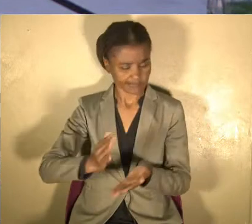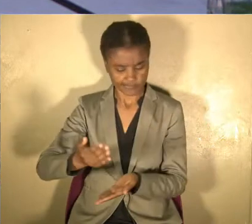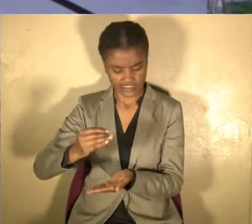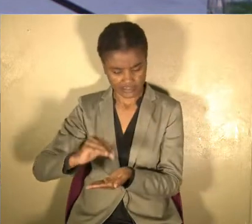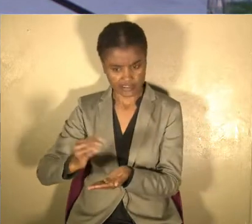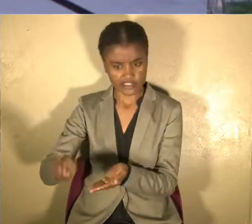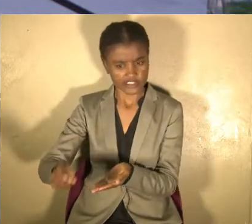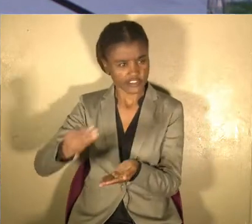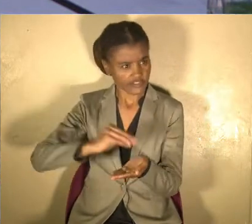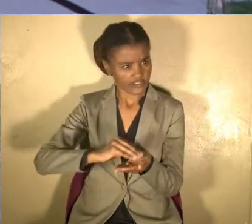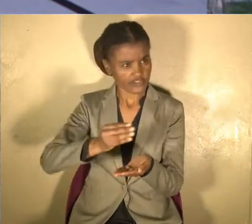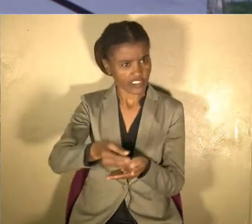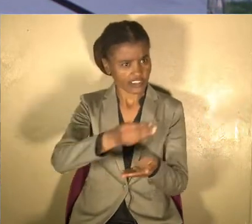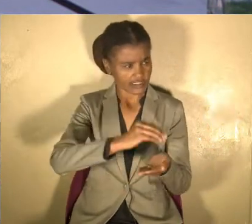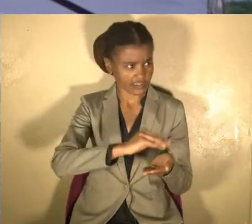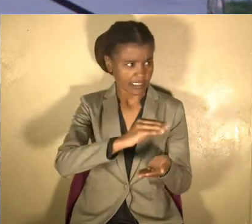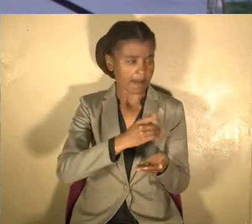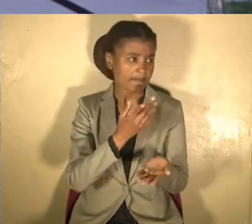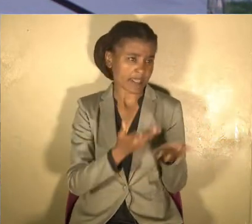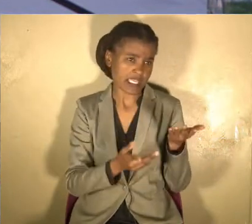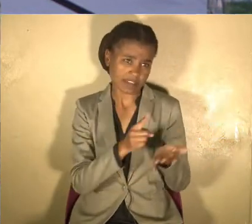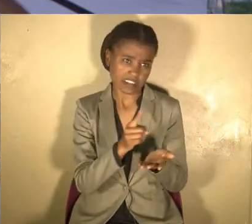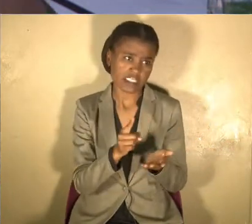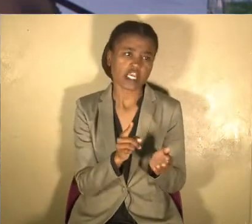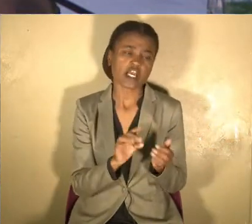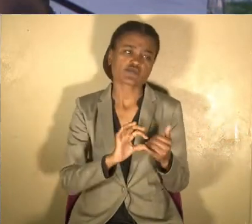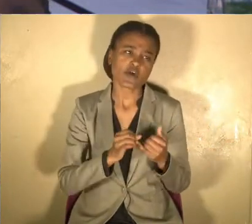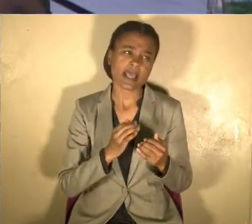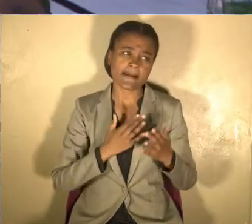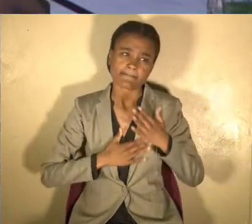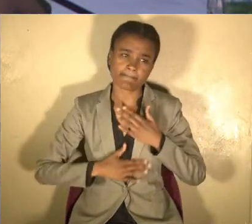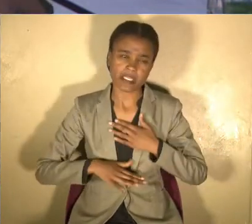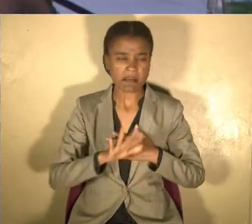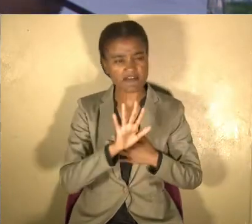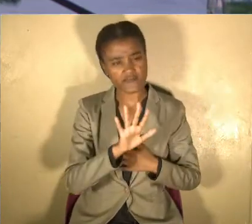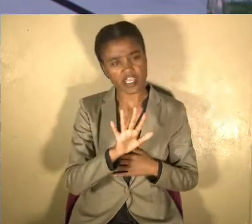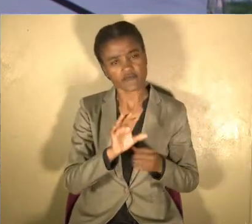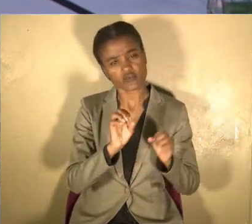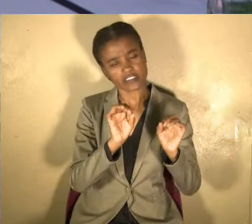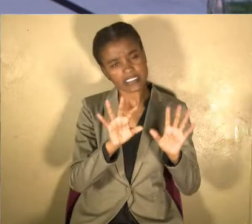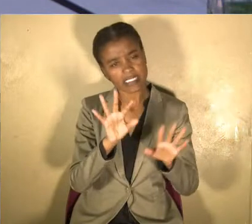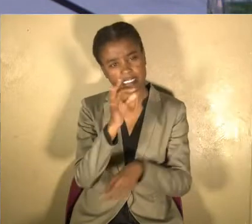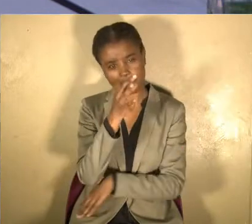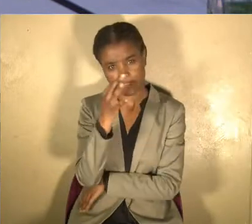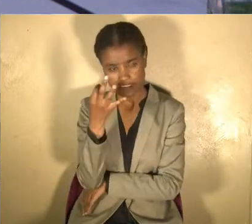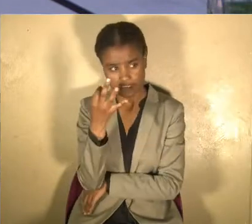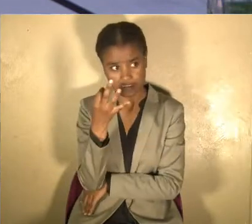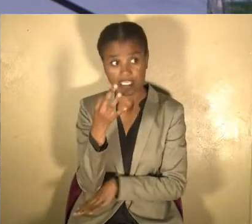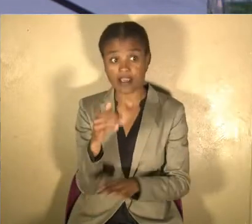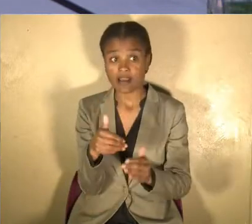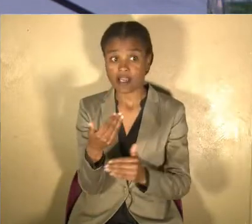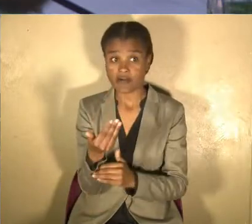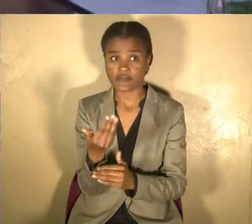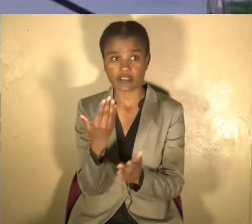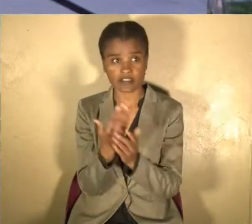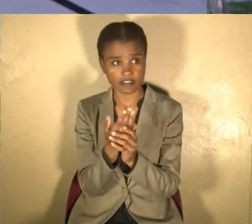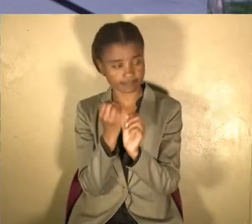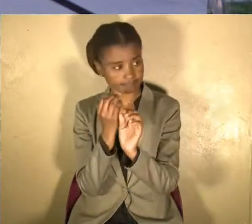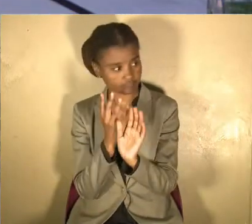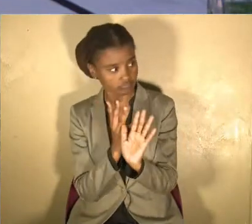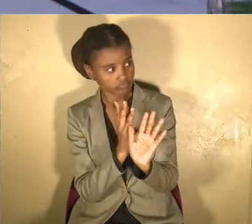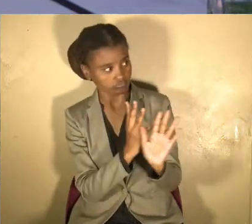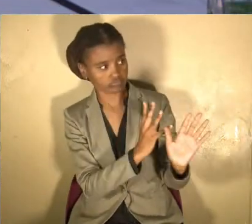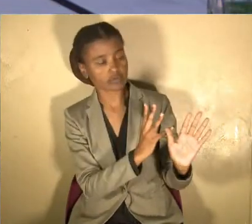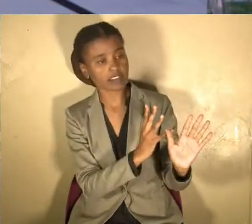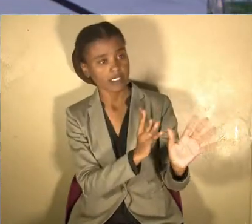just be patient, 5-10 minutes, and then they will usher you out. Then you'll go and